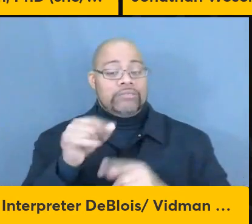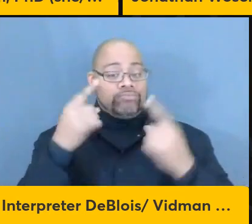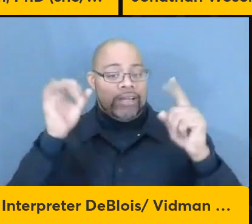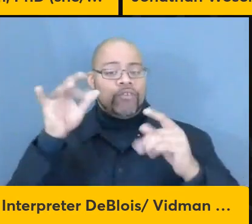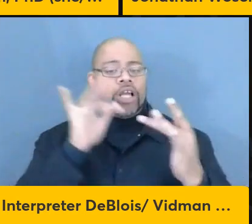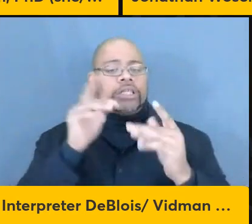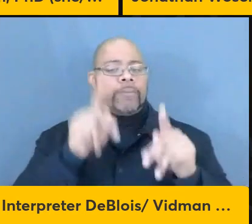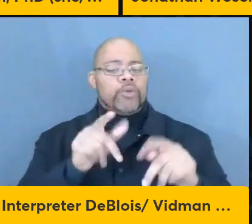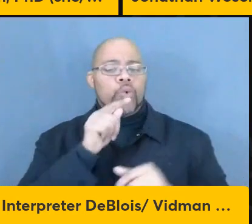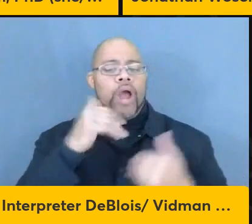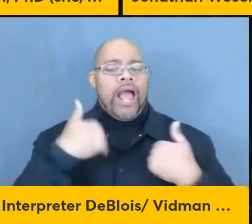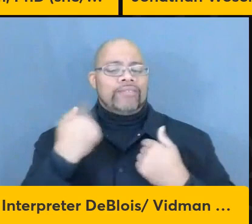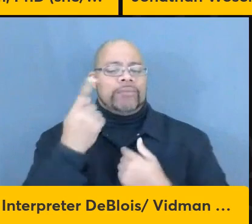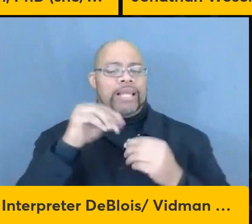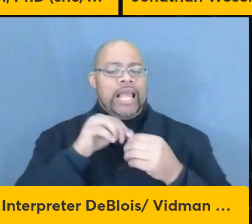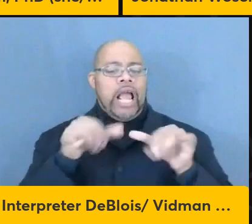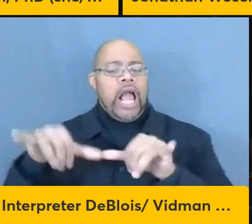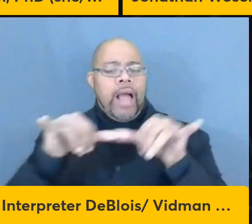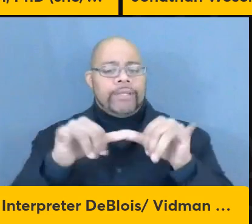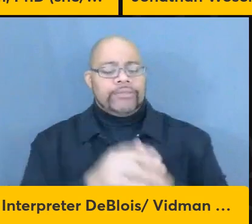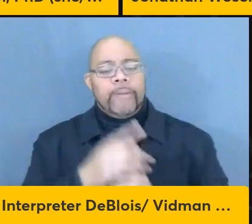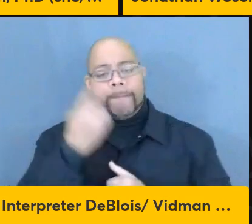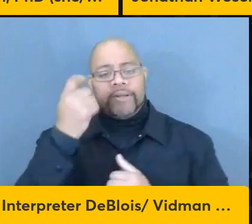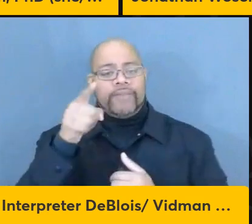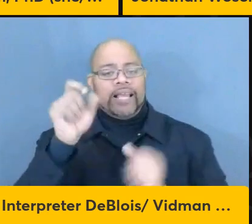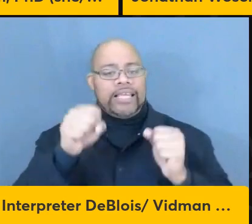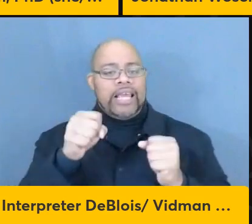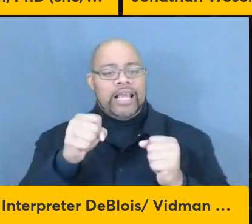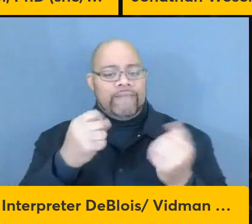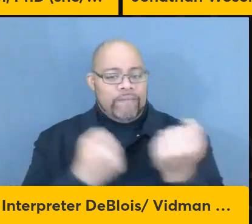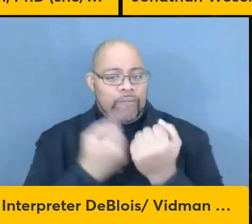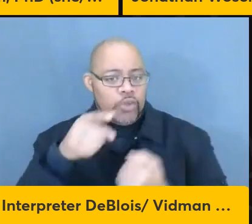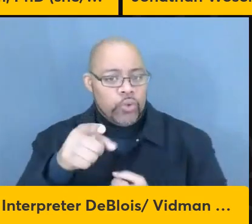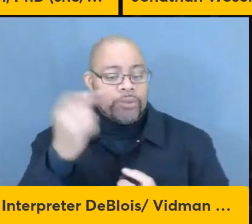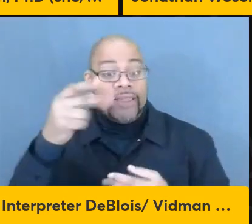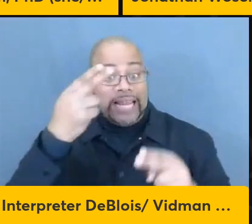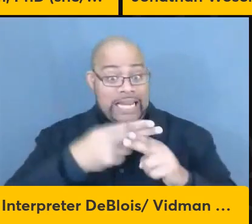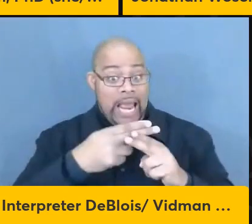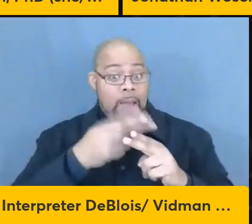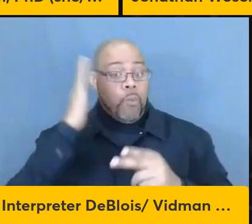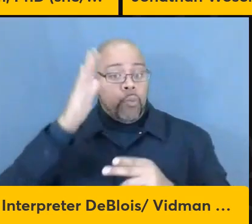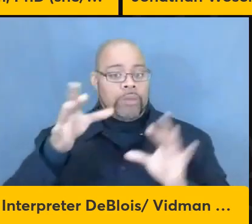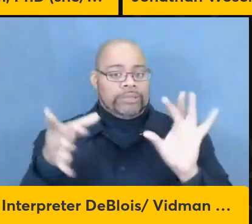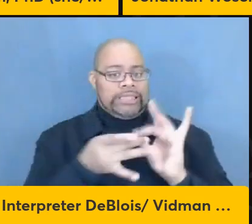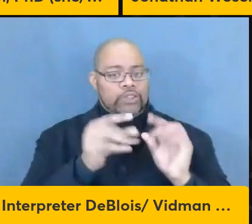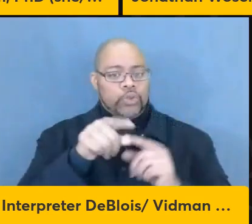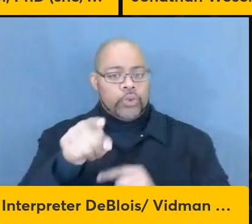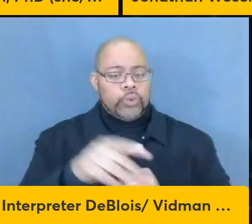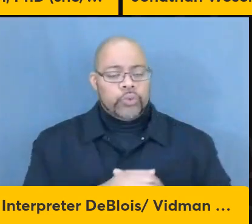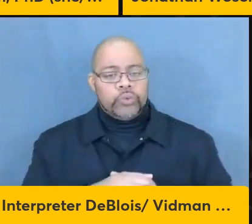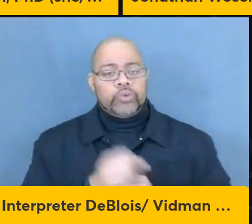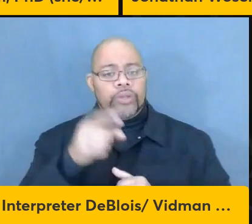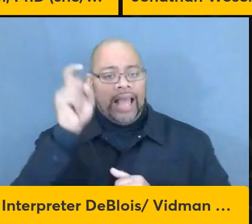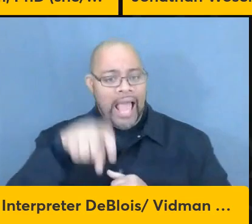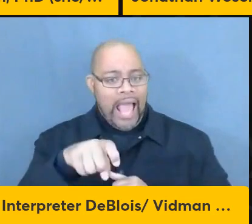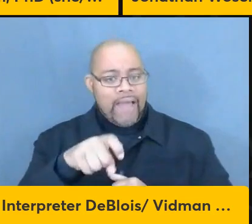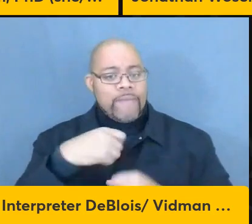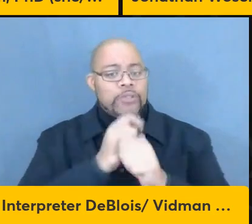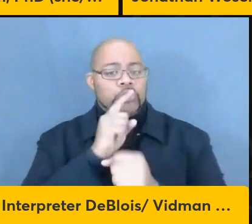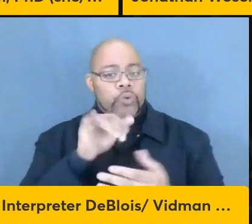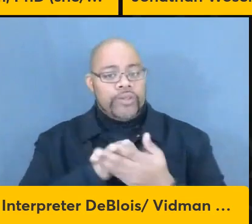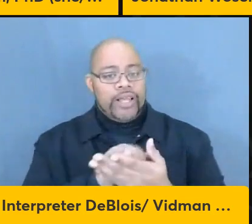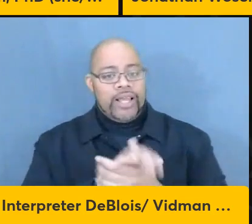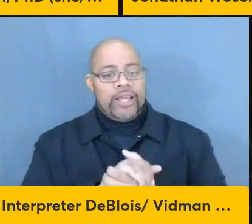contact somebody you have something in common with, because they can vouch for you, because their name is going to be attached to you. So they have to ensure